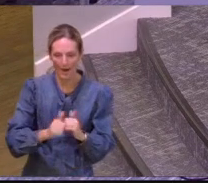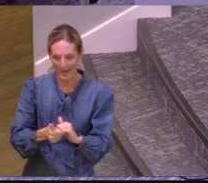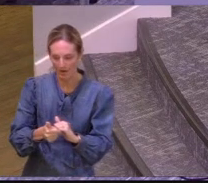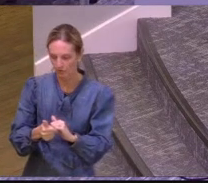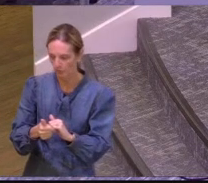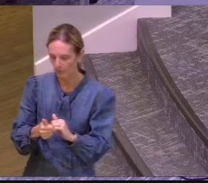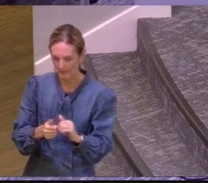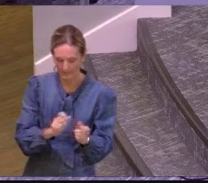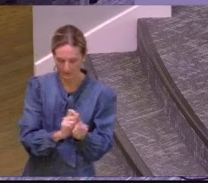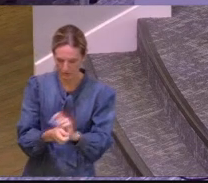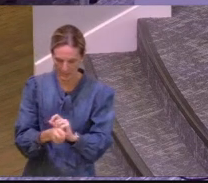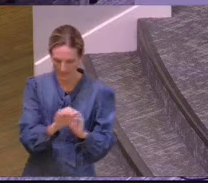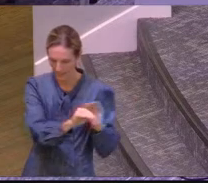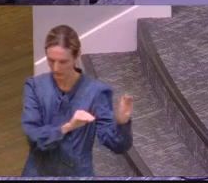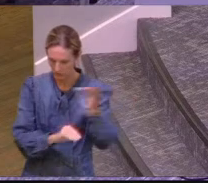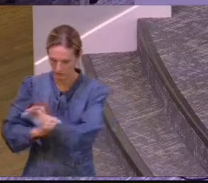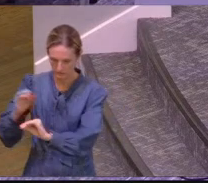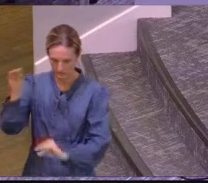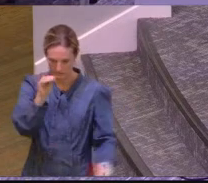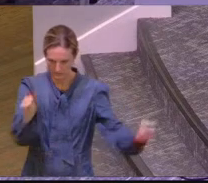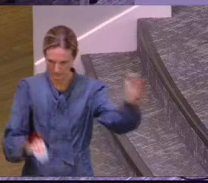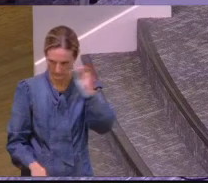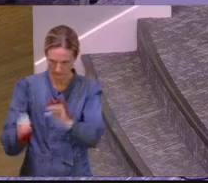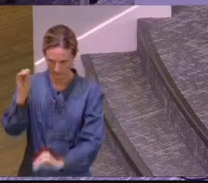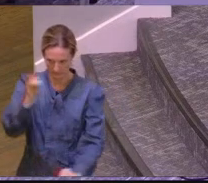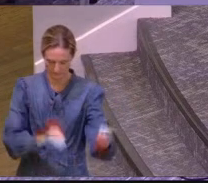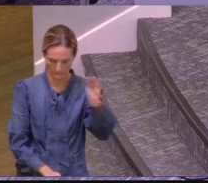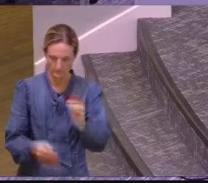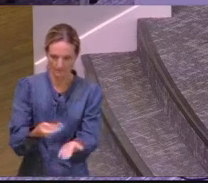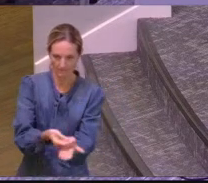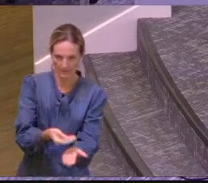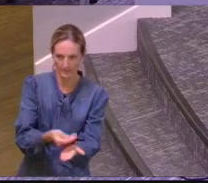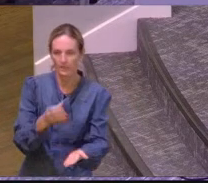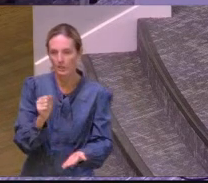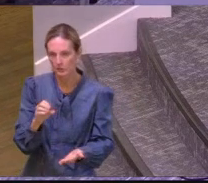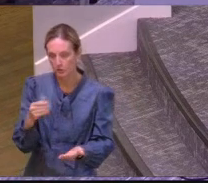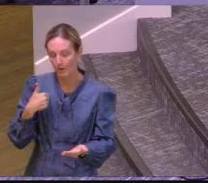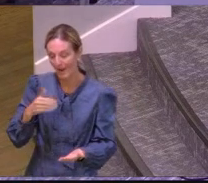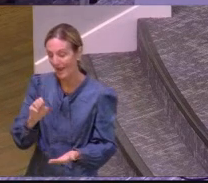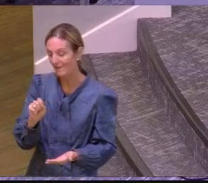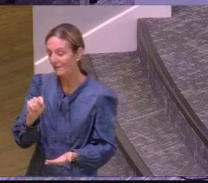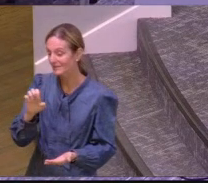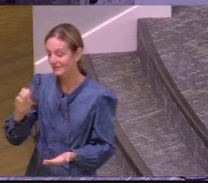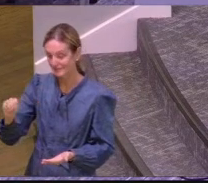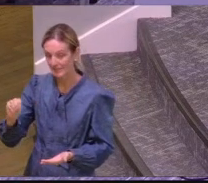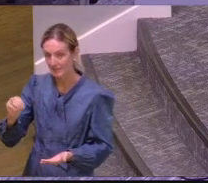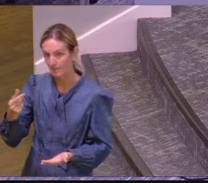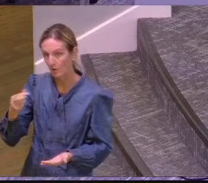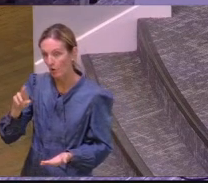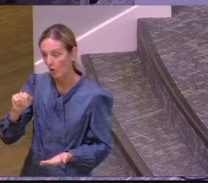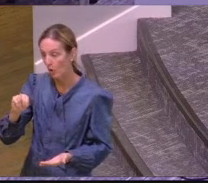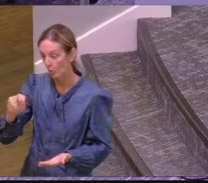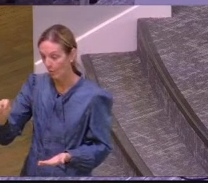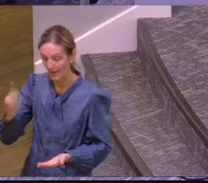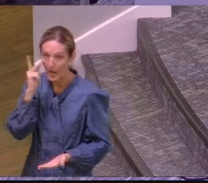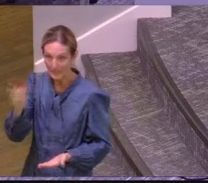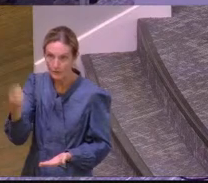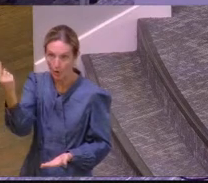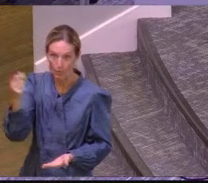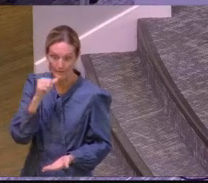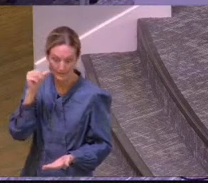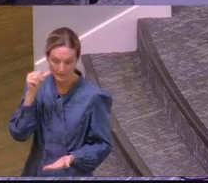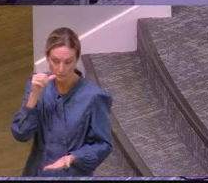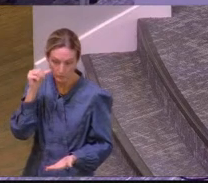I received something yesterday about a STEAM grant. So there are grants and opportunities out there. So it just will require some